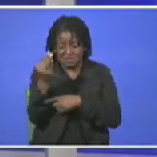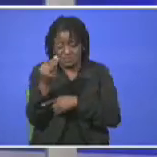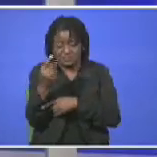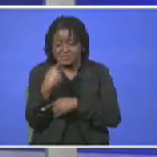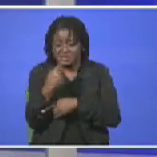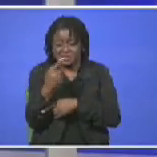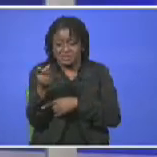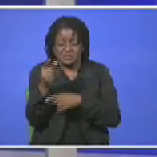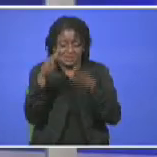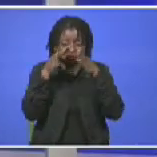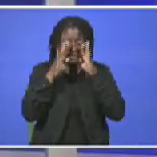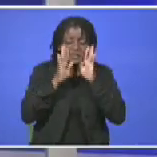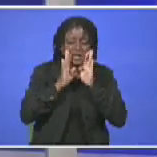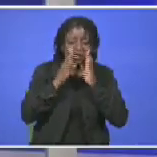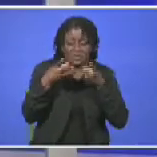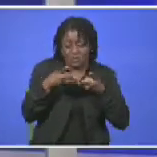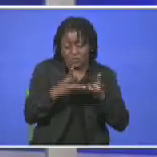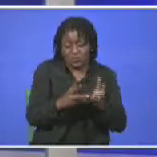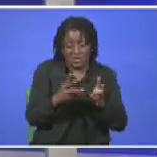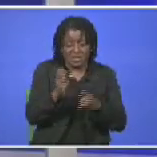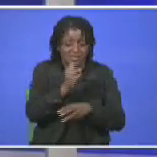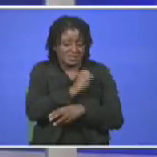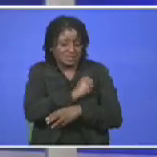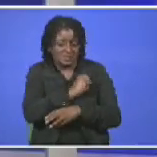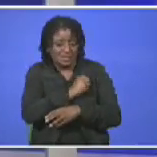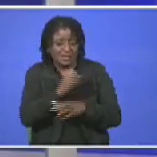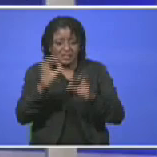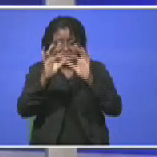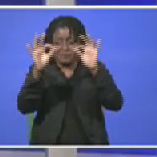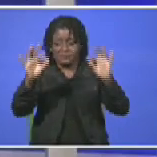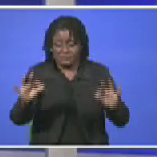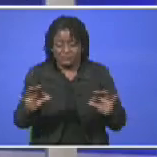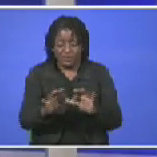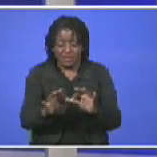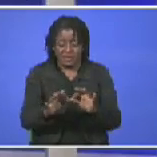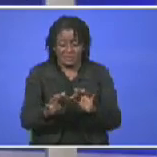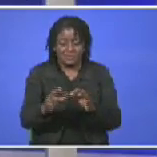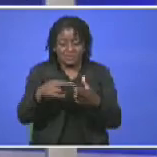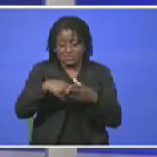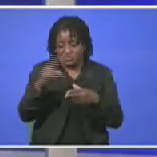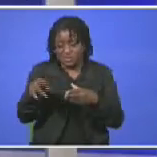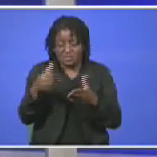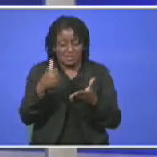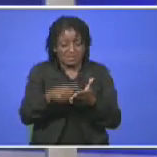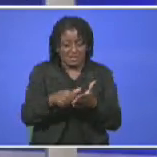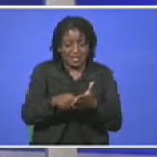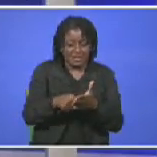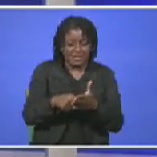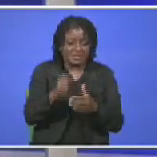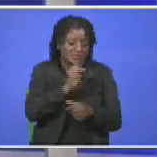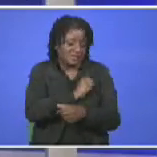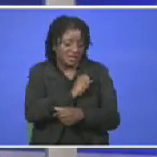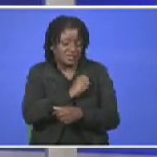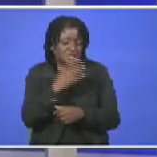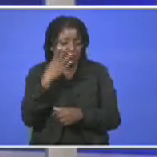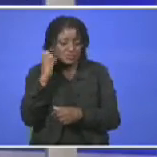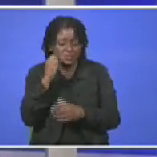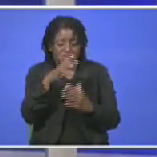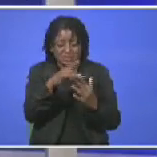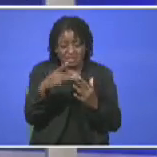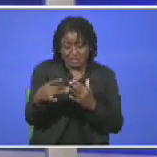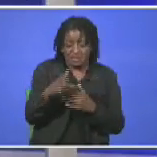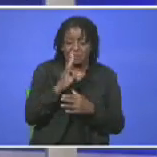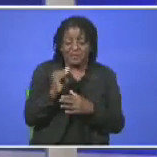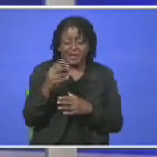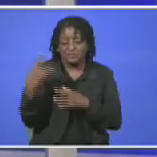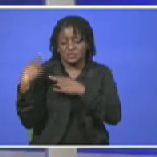that he was saddened by the way Sands framed his resignation letter. Minister Bannister says Sands was elected by and responsible